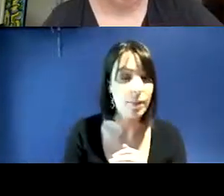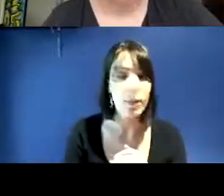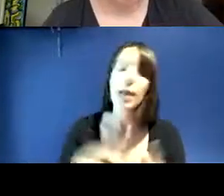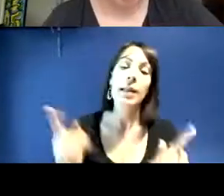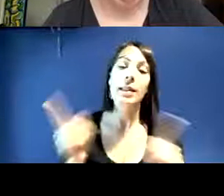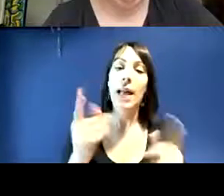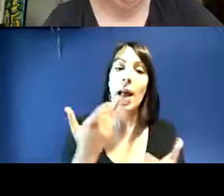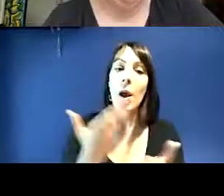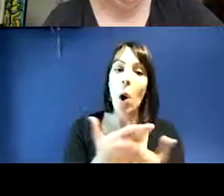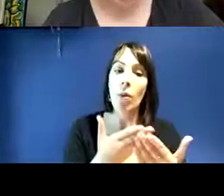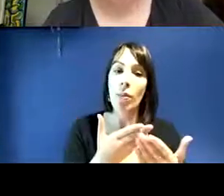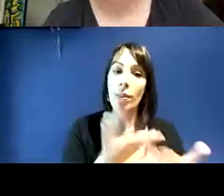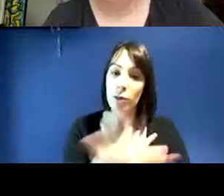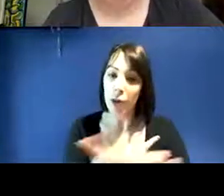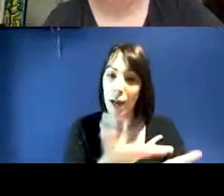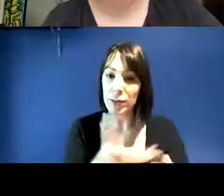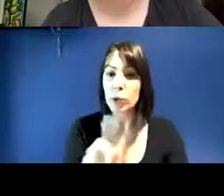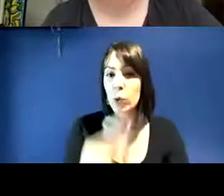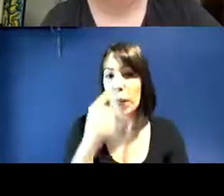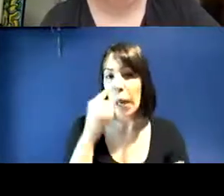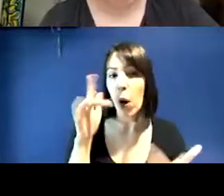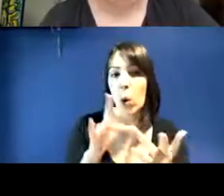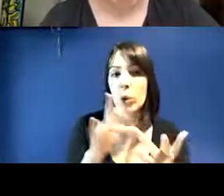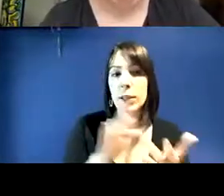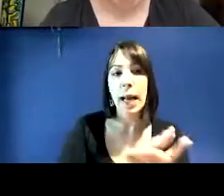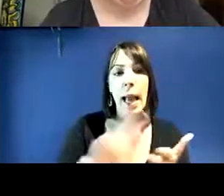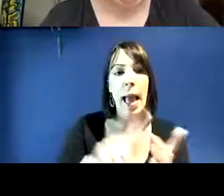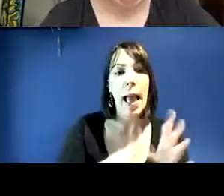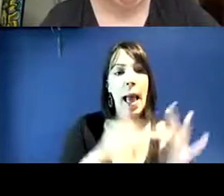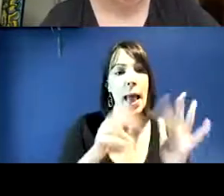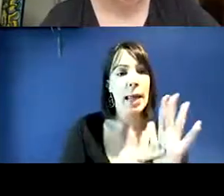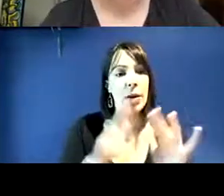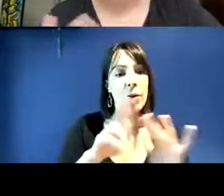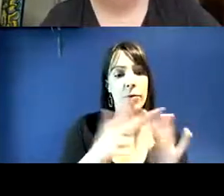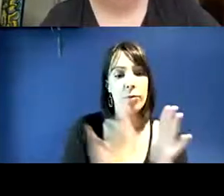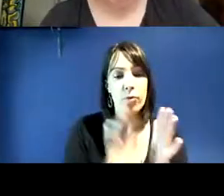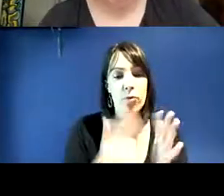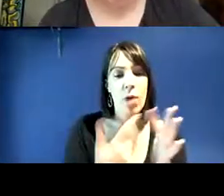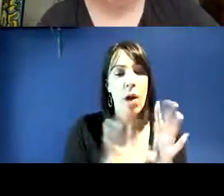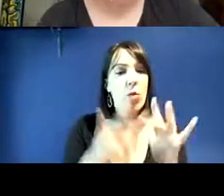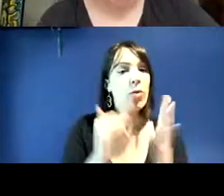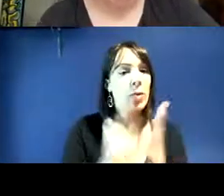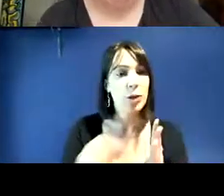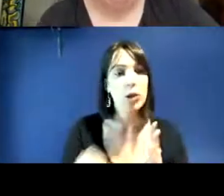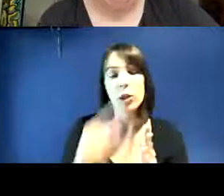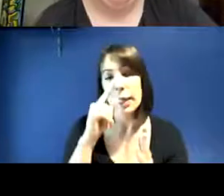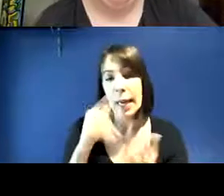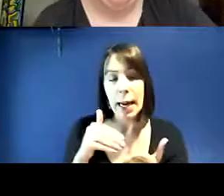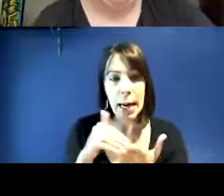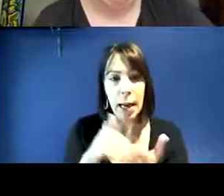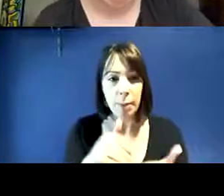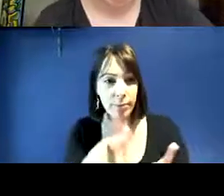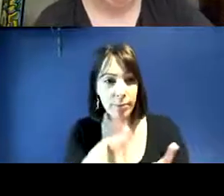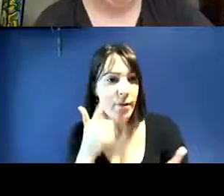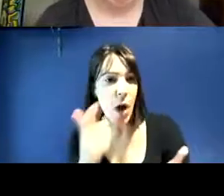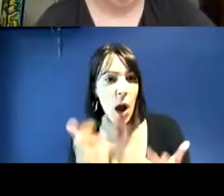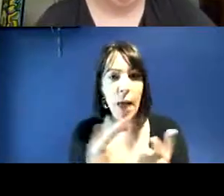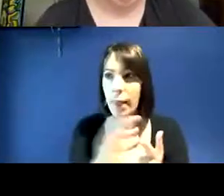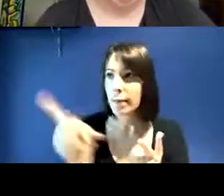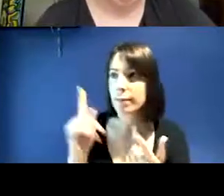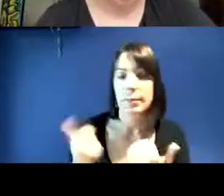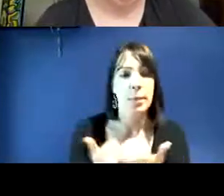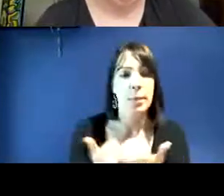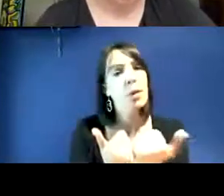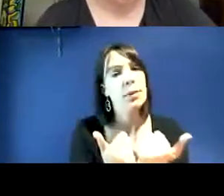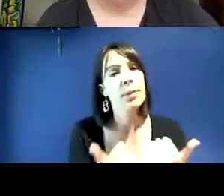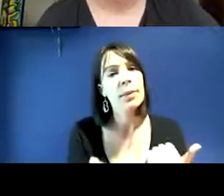to Helen Ferris, who will be able to support you in finding other resources or supports that you might need to access if you're experiencing